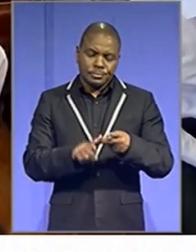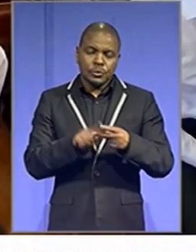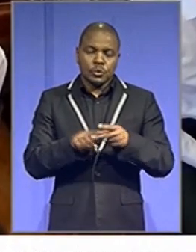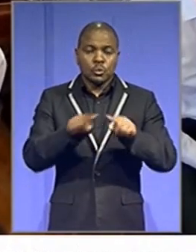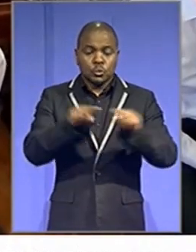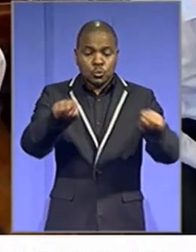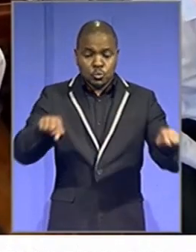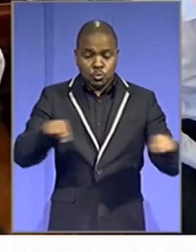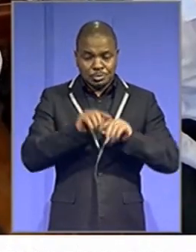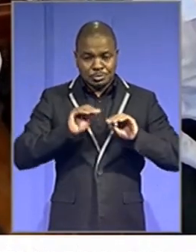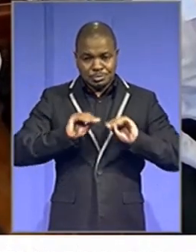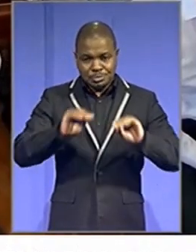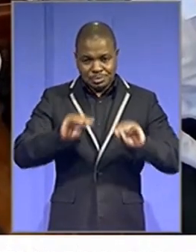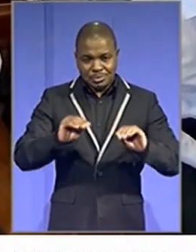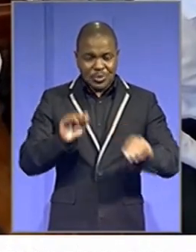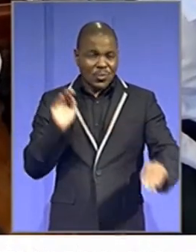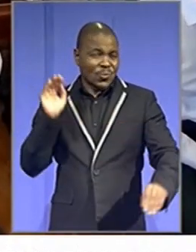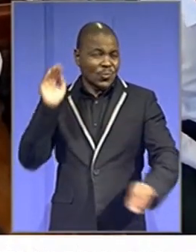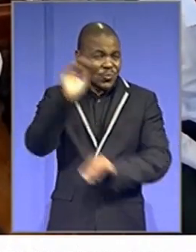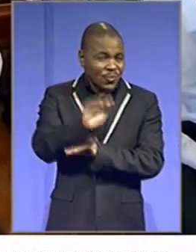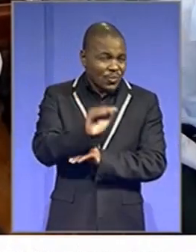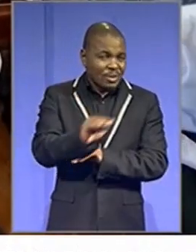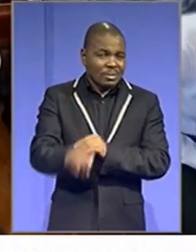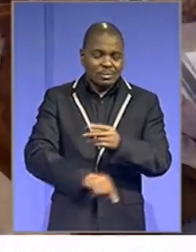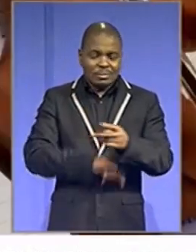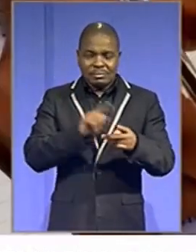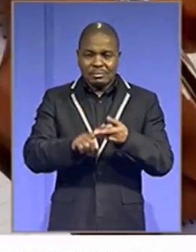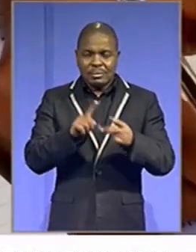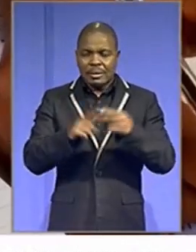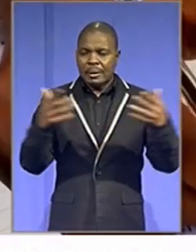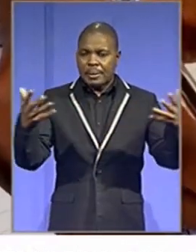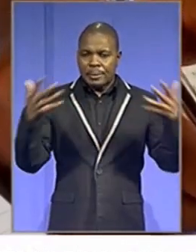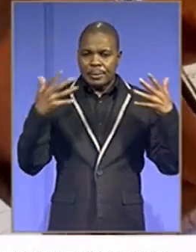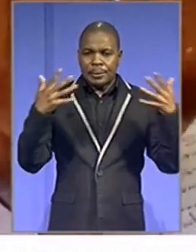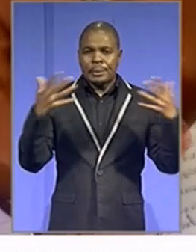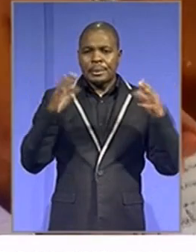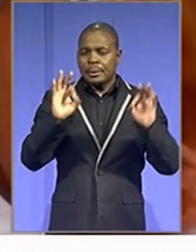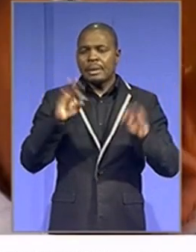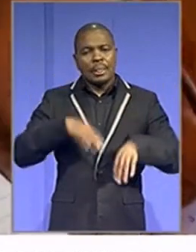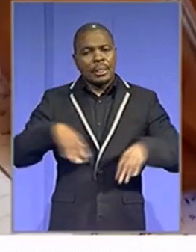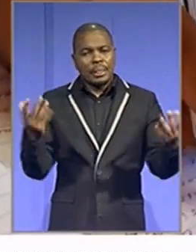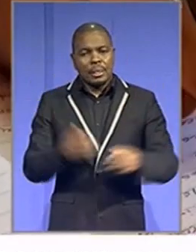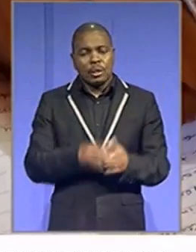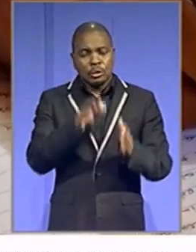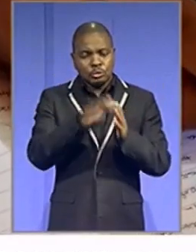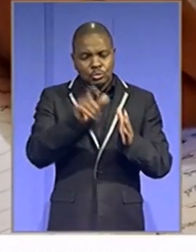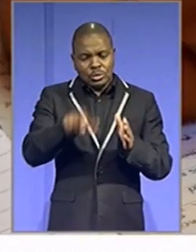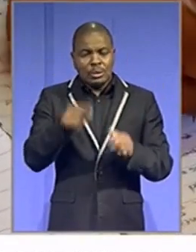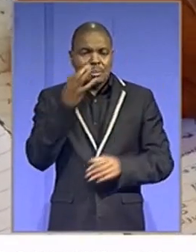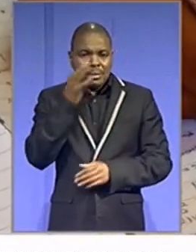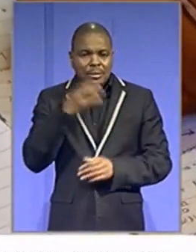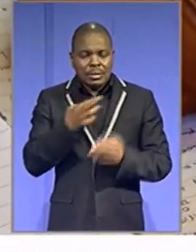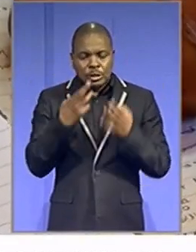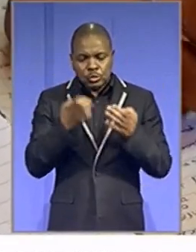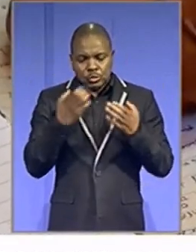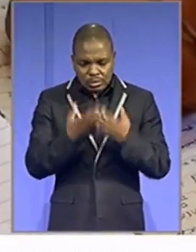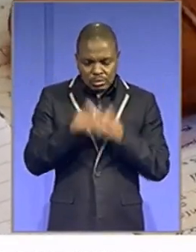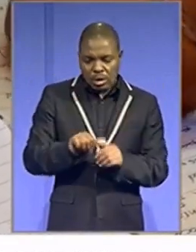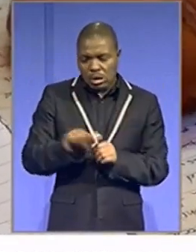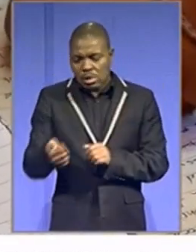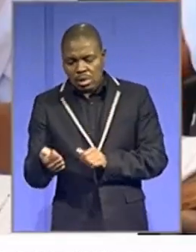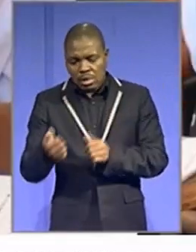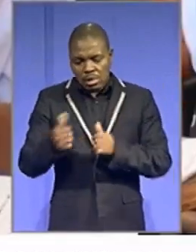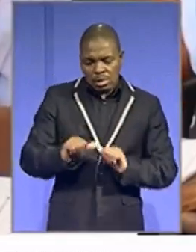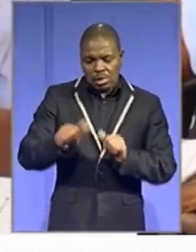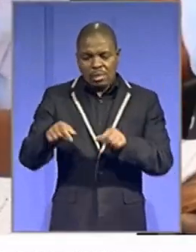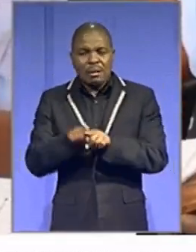tša boithutelo tša go tlalelana le go se tsene moya gabotse. Barutwana ba re ba adimišana ka ditlabakelo tša go ithuta bjale